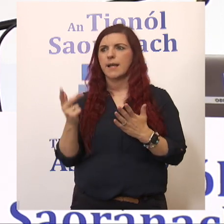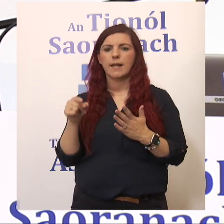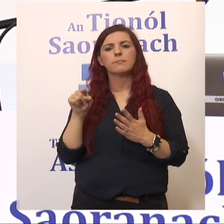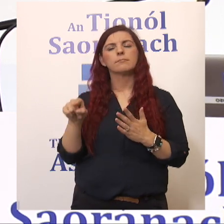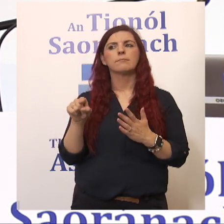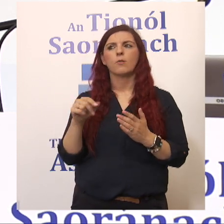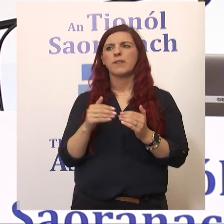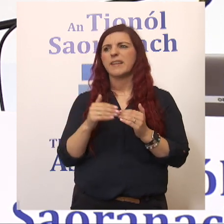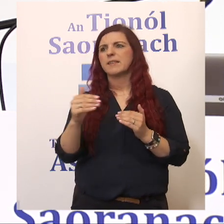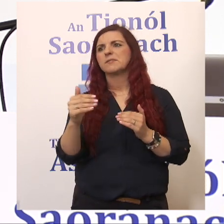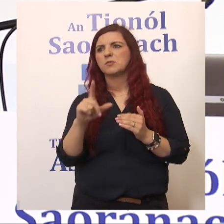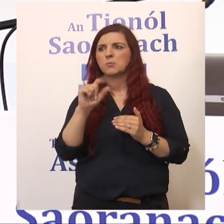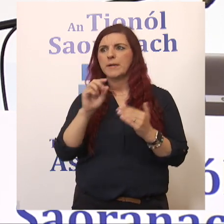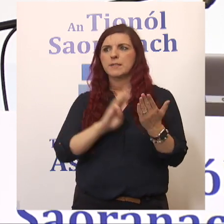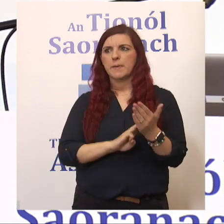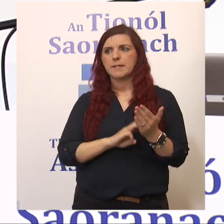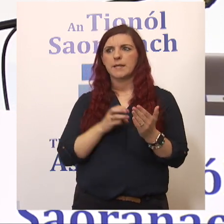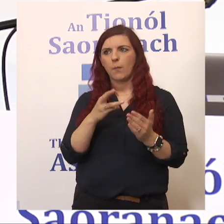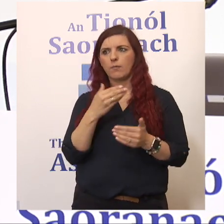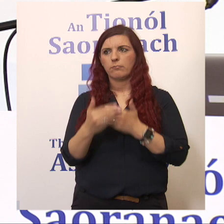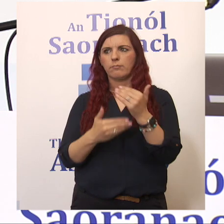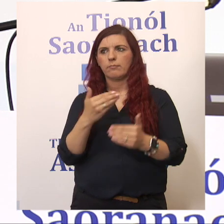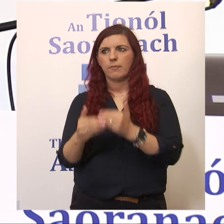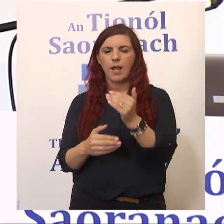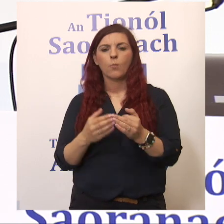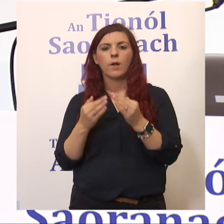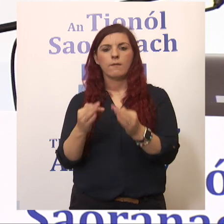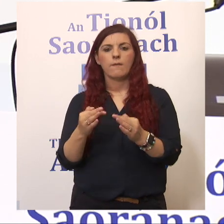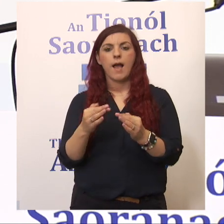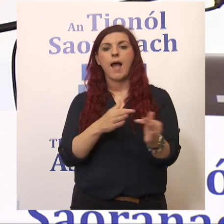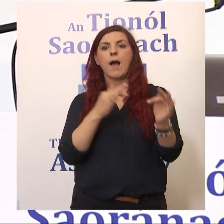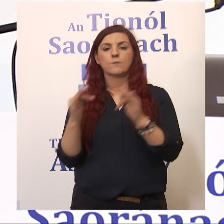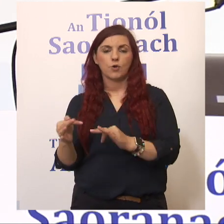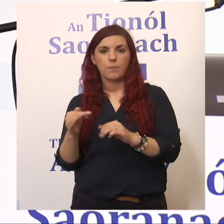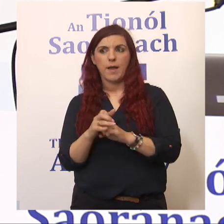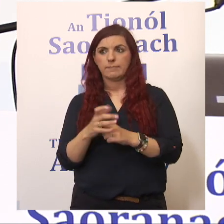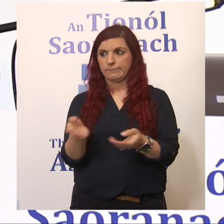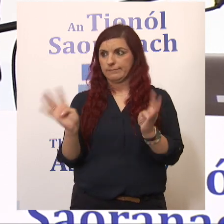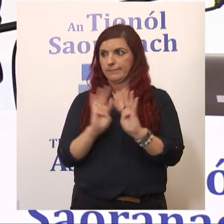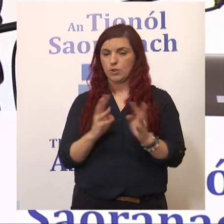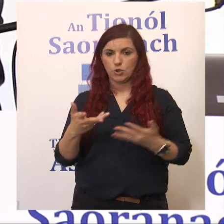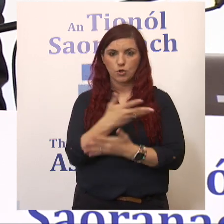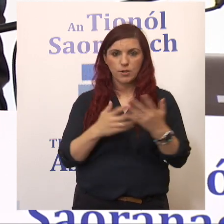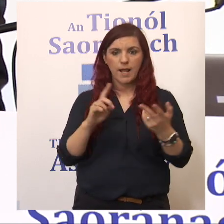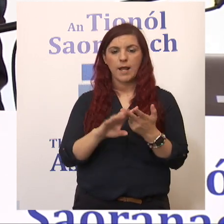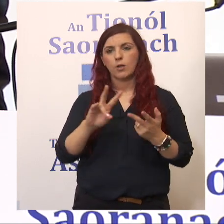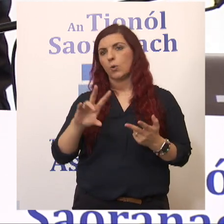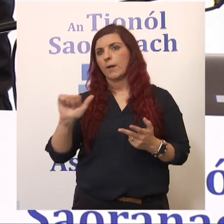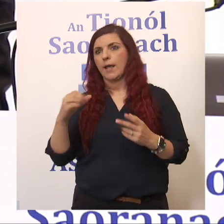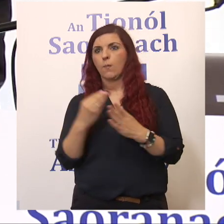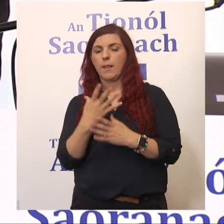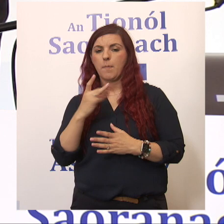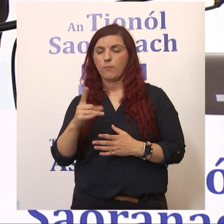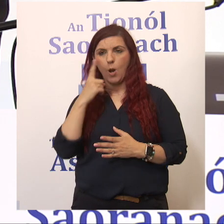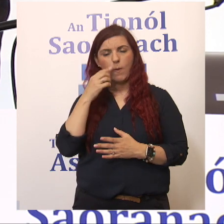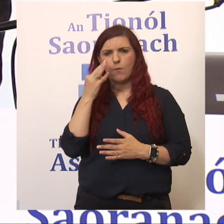over the next 20 minutes. We'll follow that by a round table discussion and a Q&A with Mark. So I'm really looking forward to this.